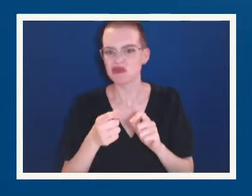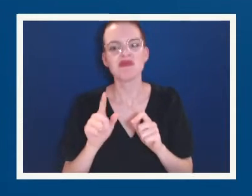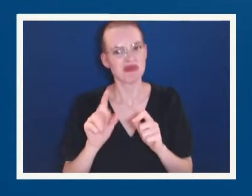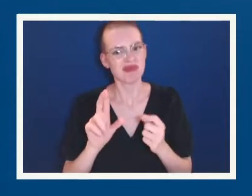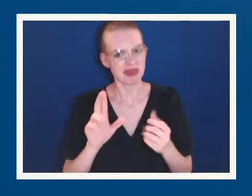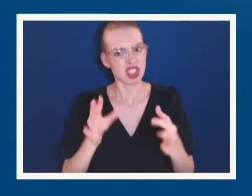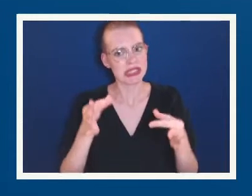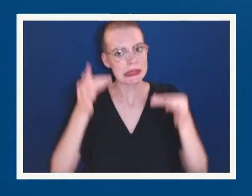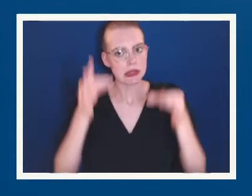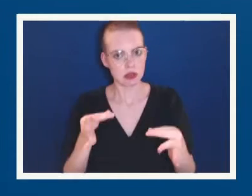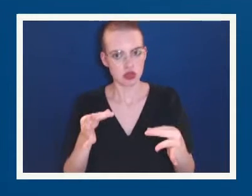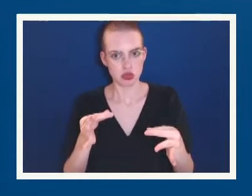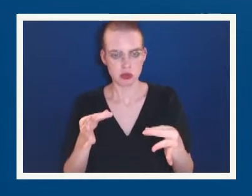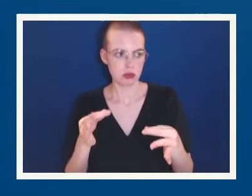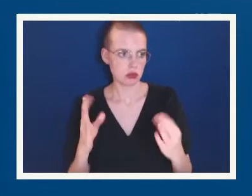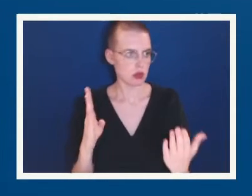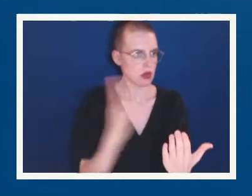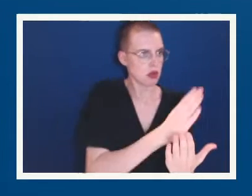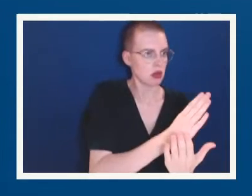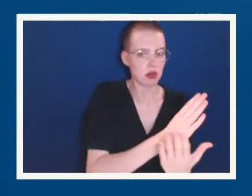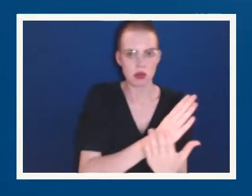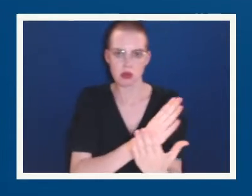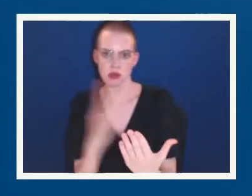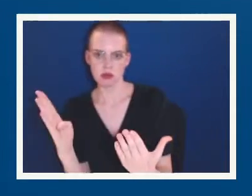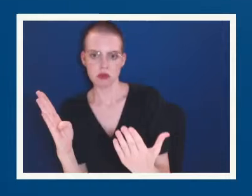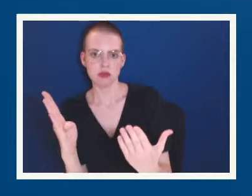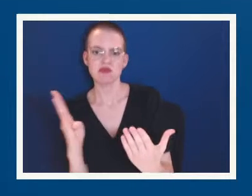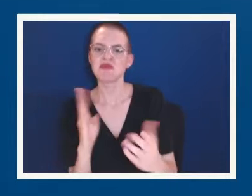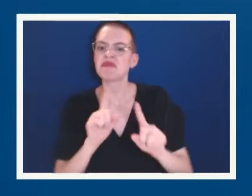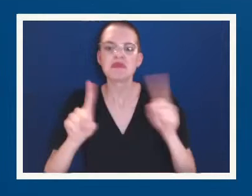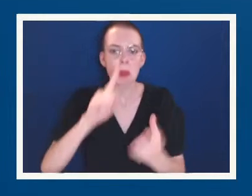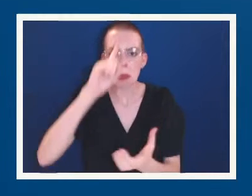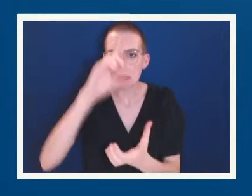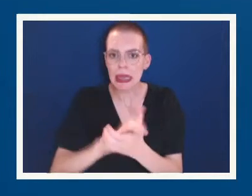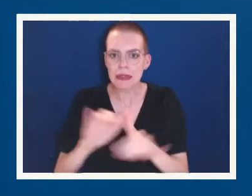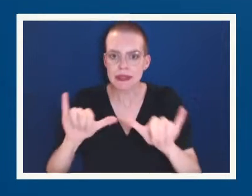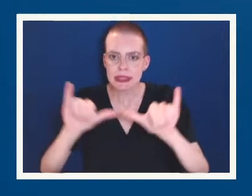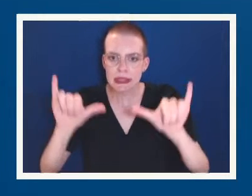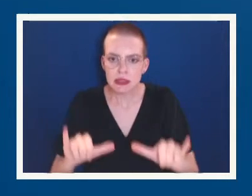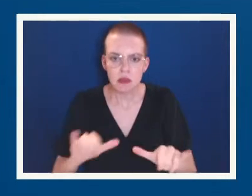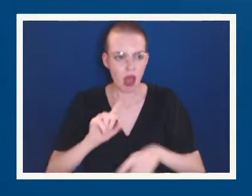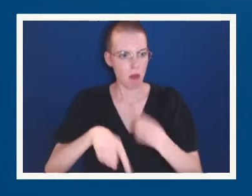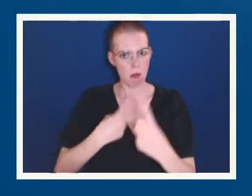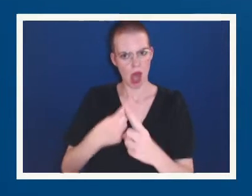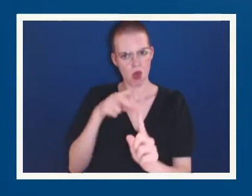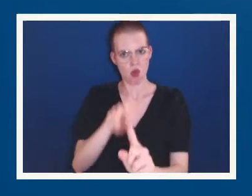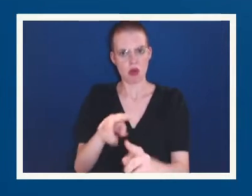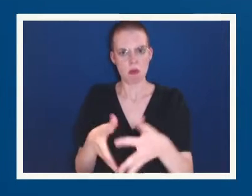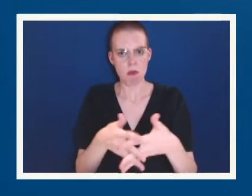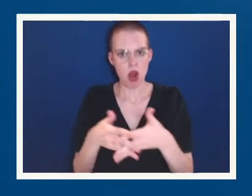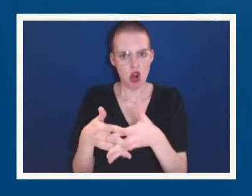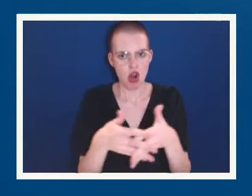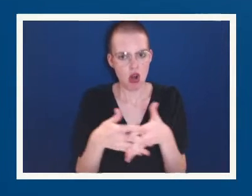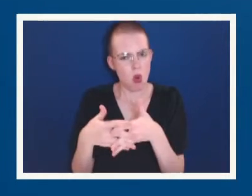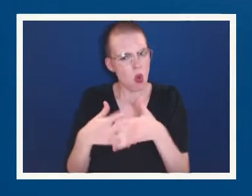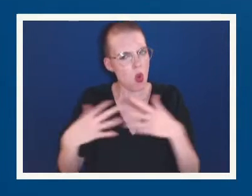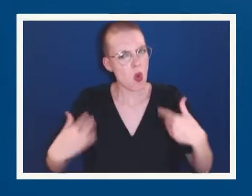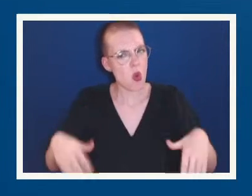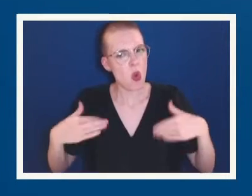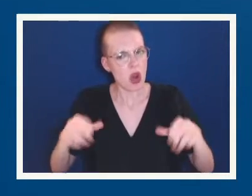two vastly different visions of America. Vastly different. Maybe it's in our blood, but John and I believe